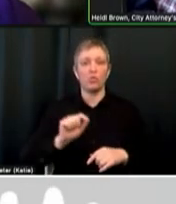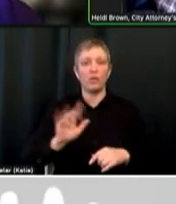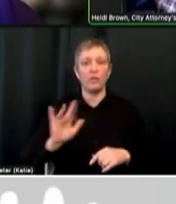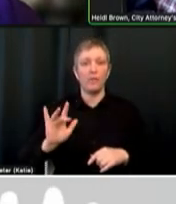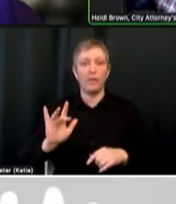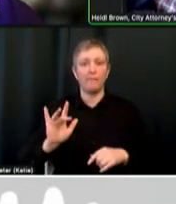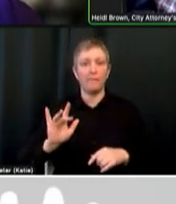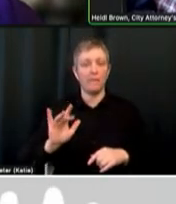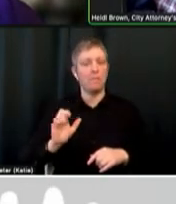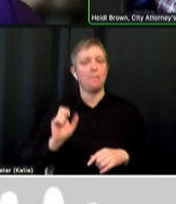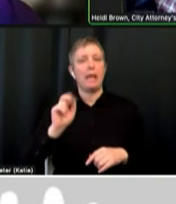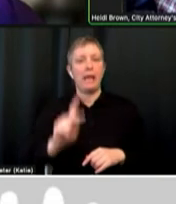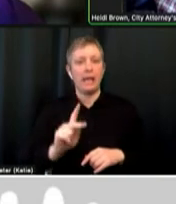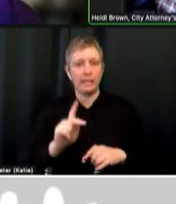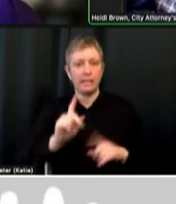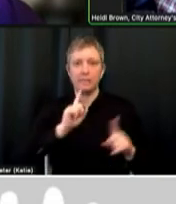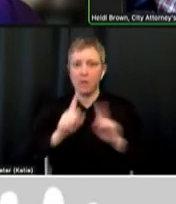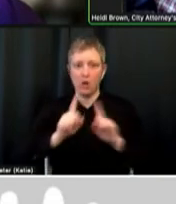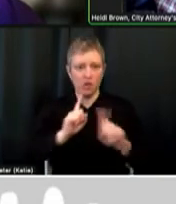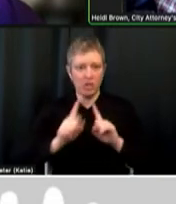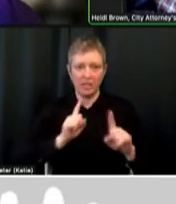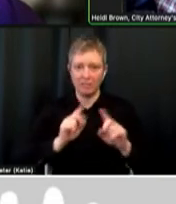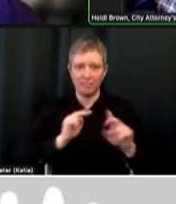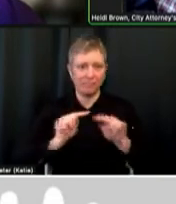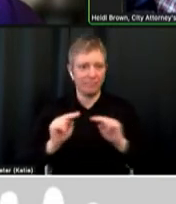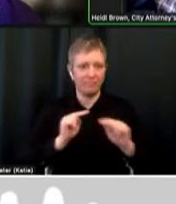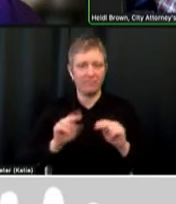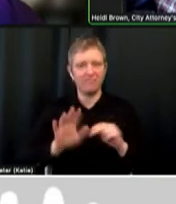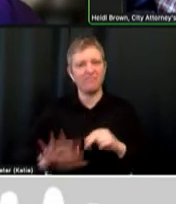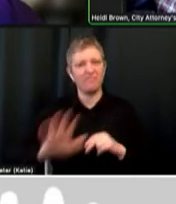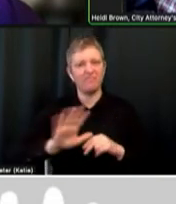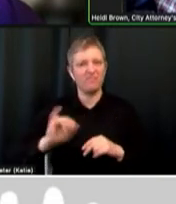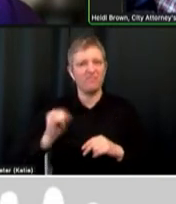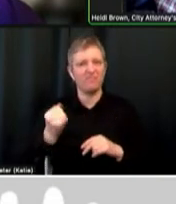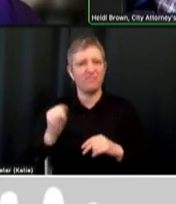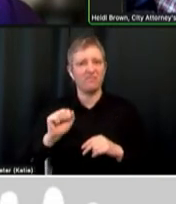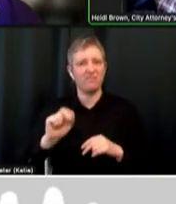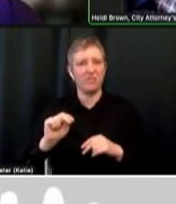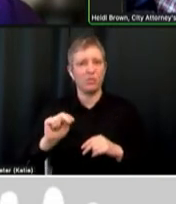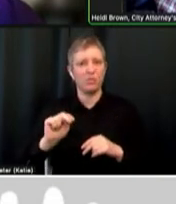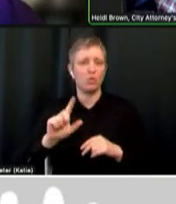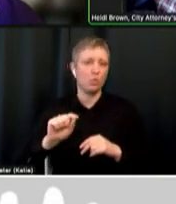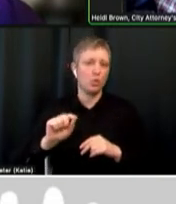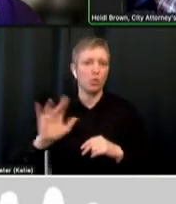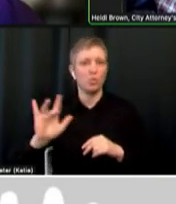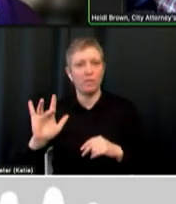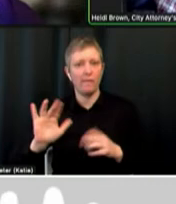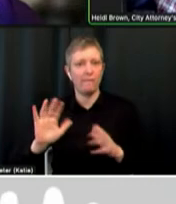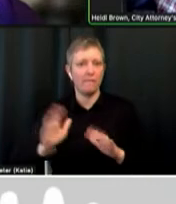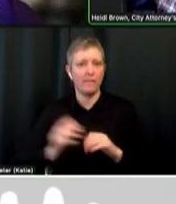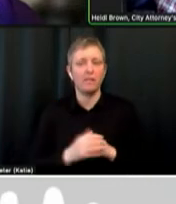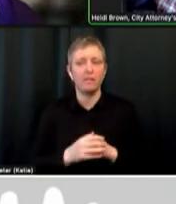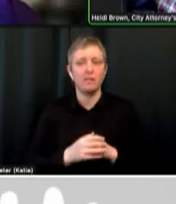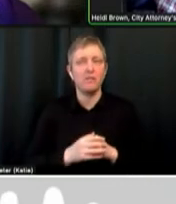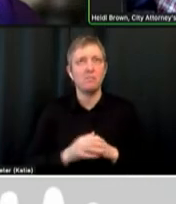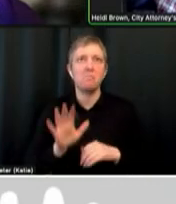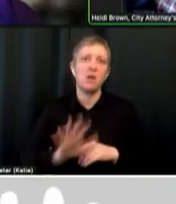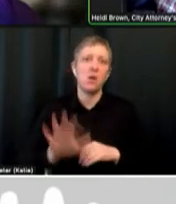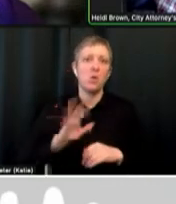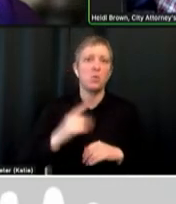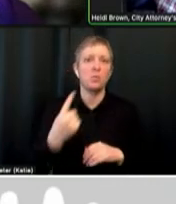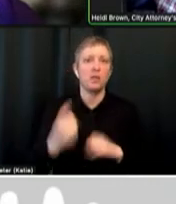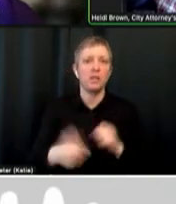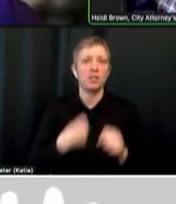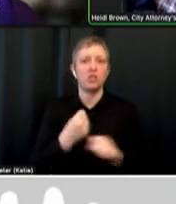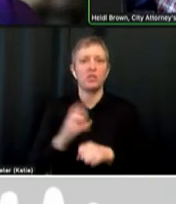bargaining in approximately January of 2025. So about a year and 7 months or so